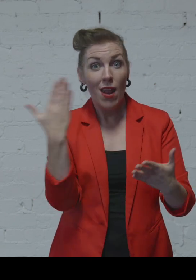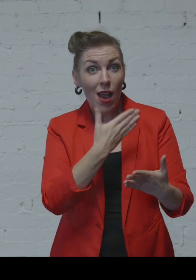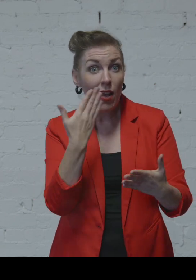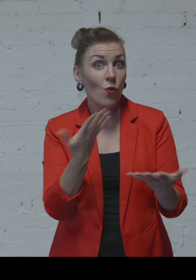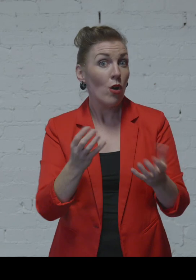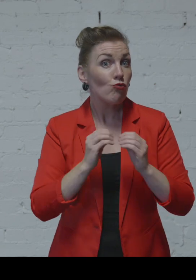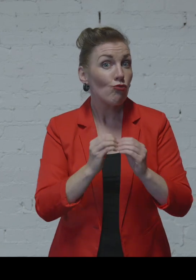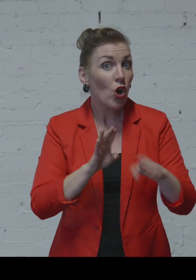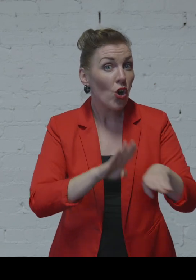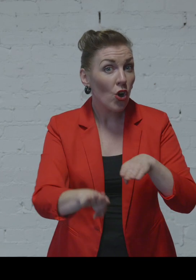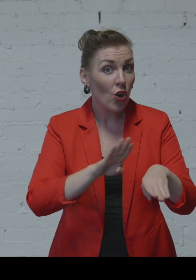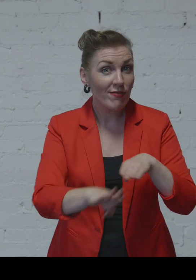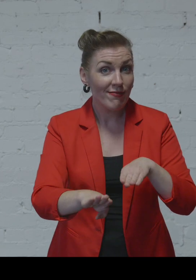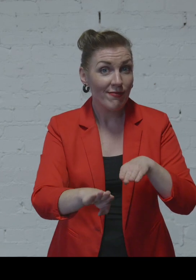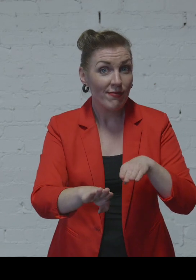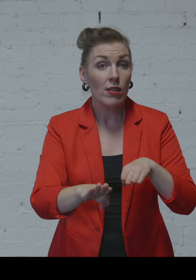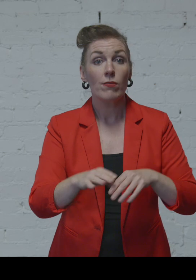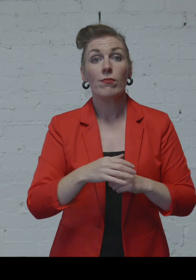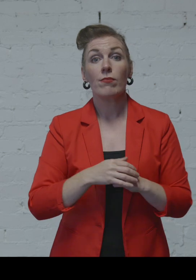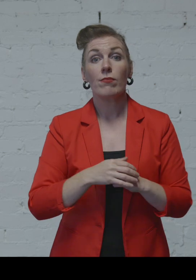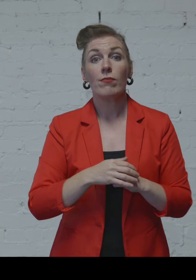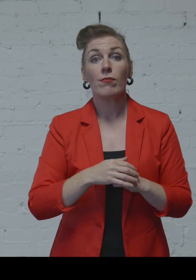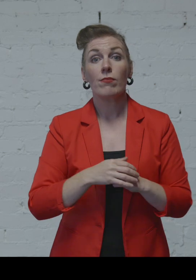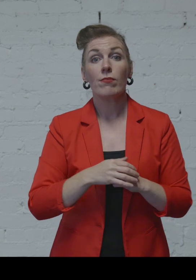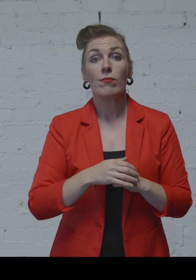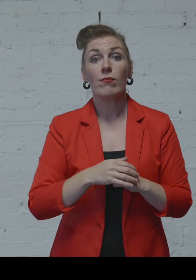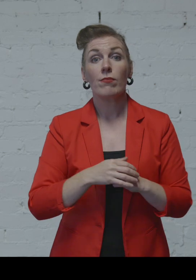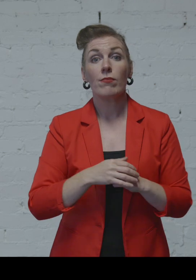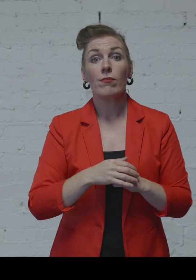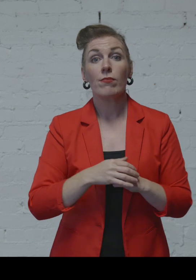Studio 2 is used for workshops, classes and rehearsals.